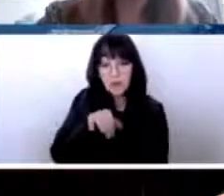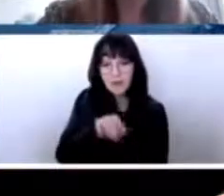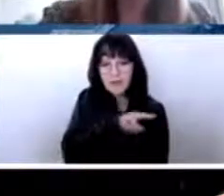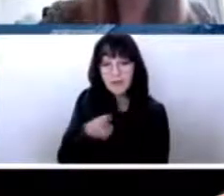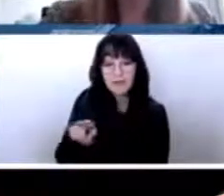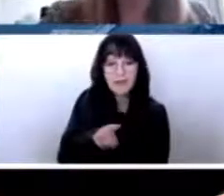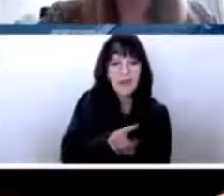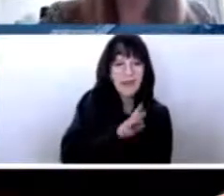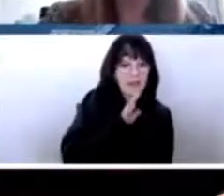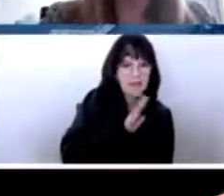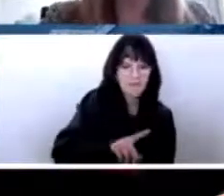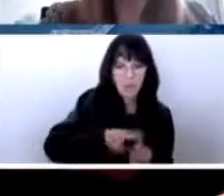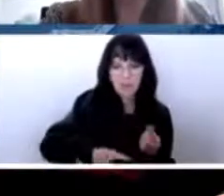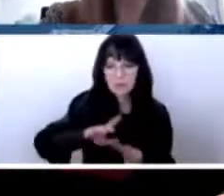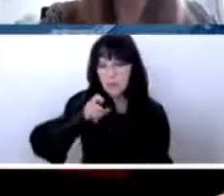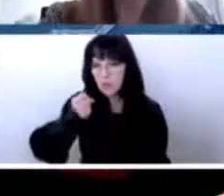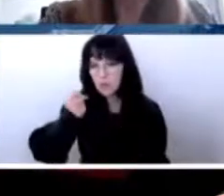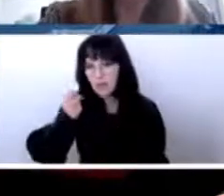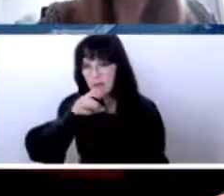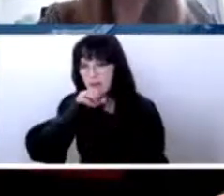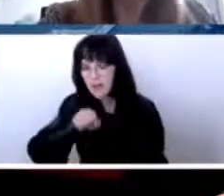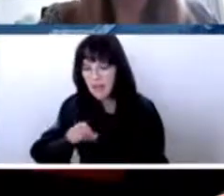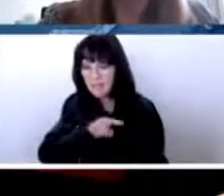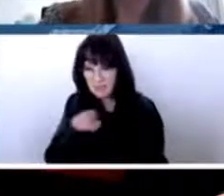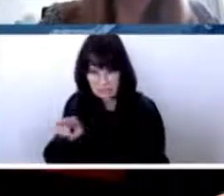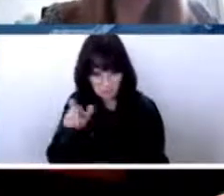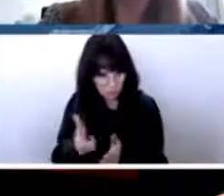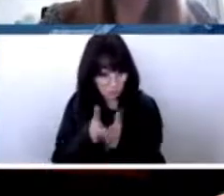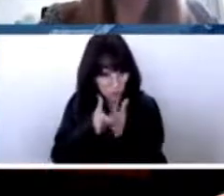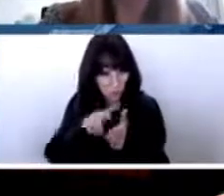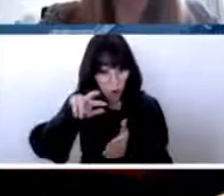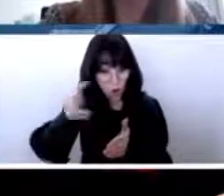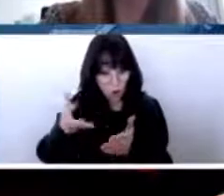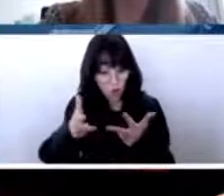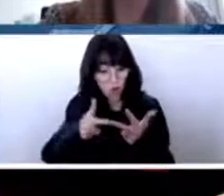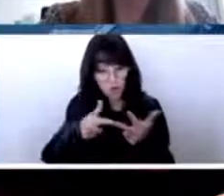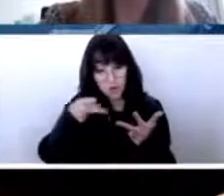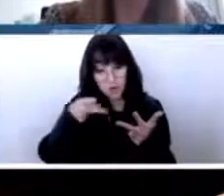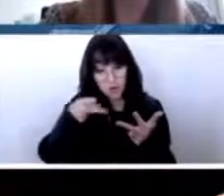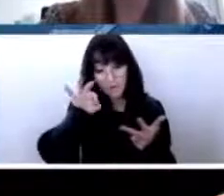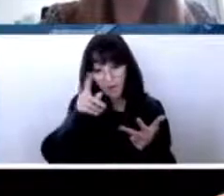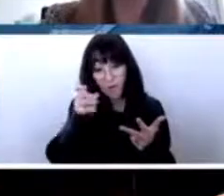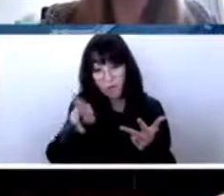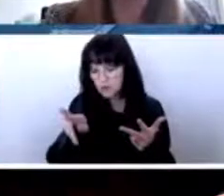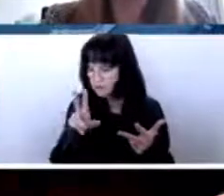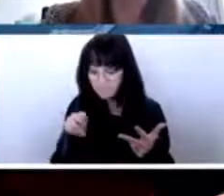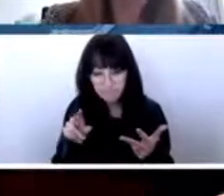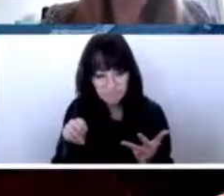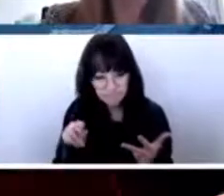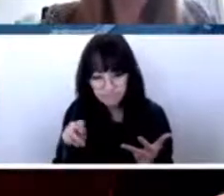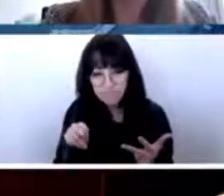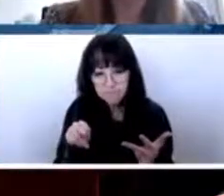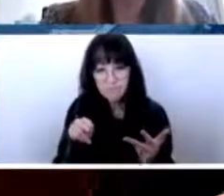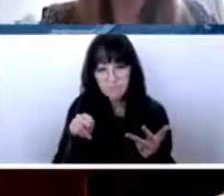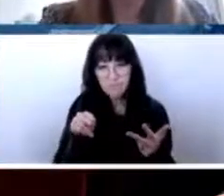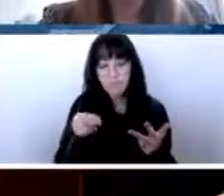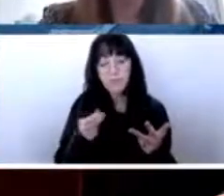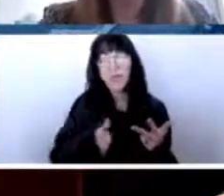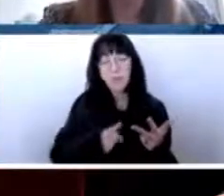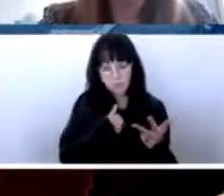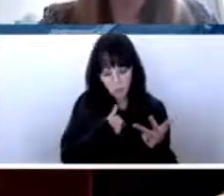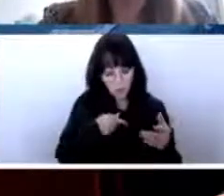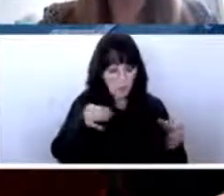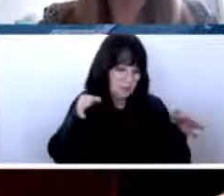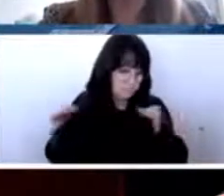immunocompromised need a third dose of Pfizer. But as always, we have to convey, and we